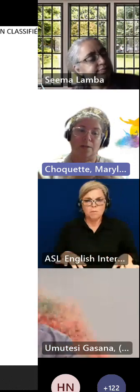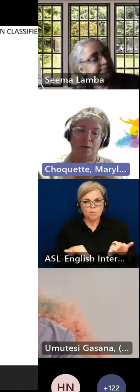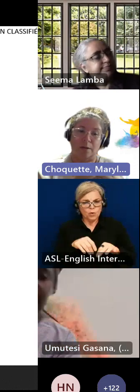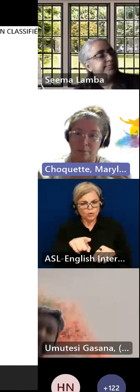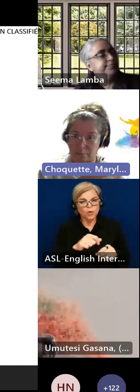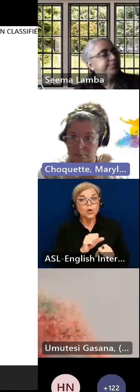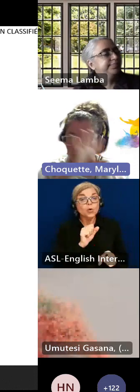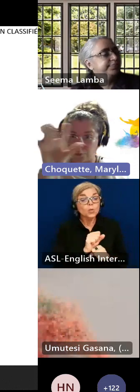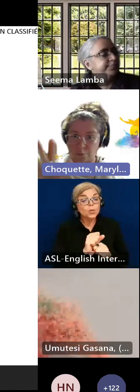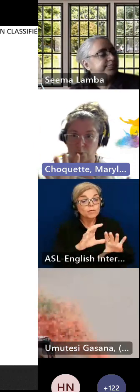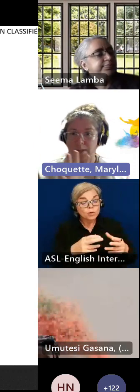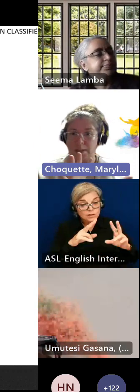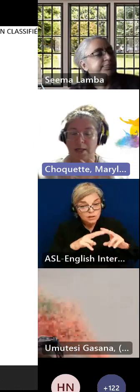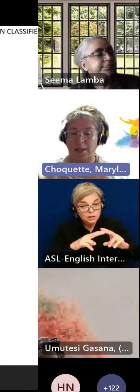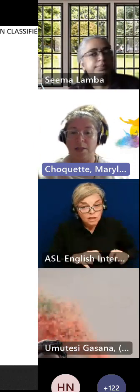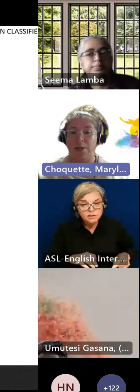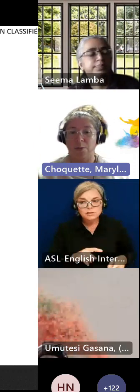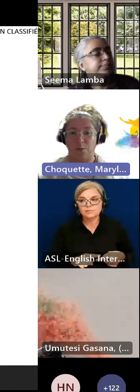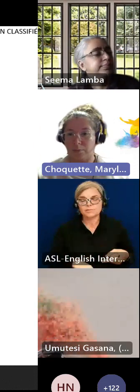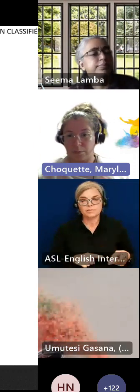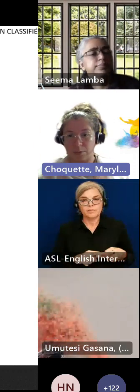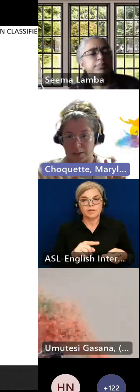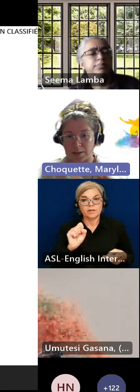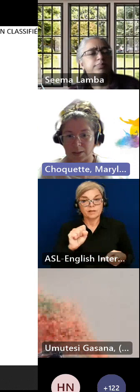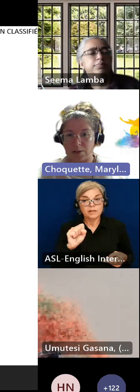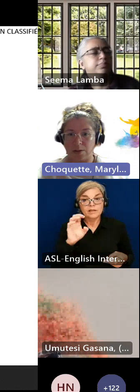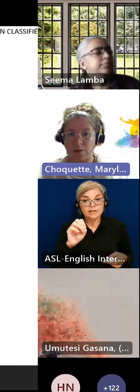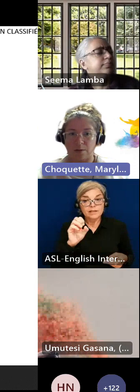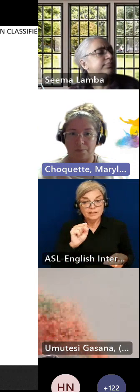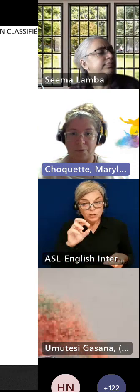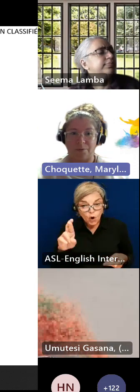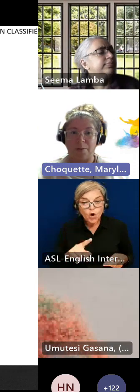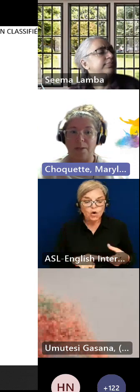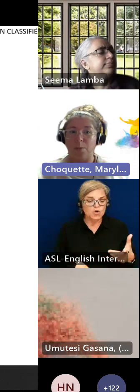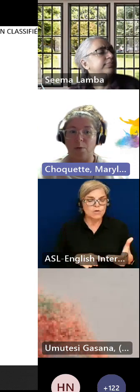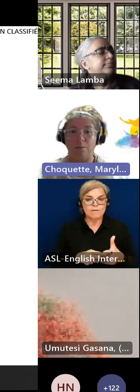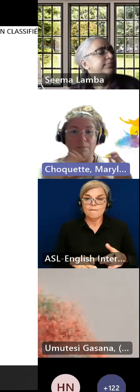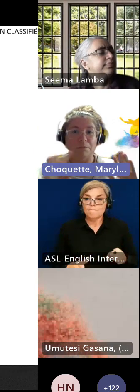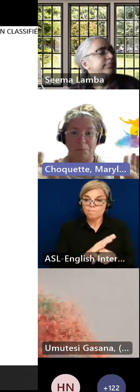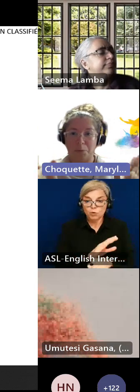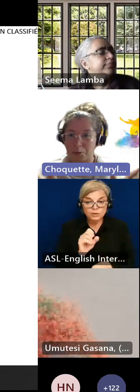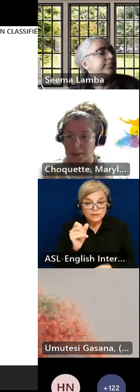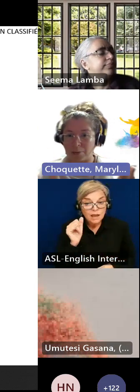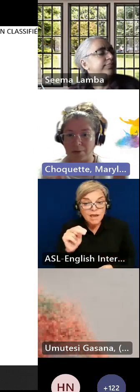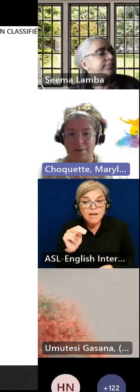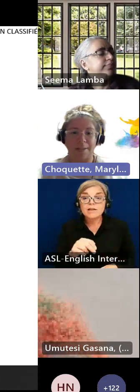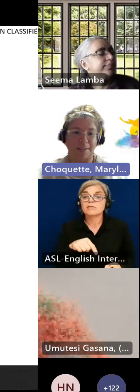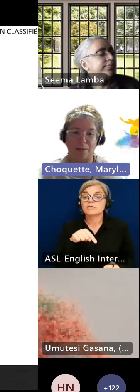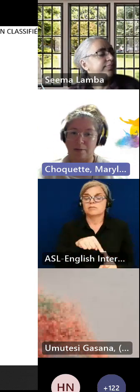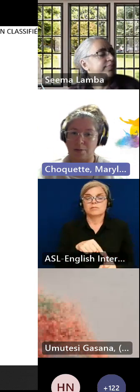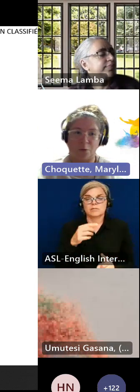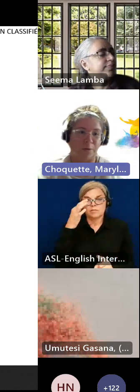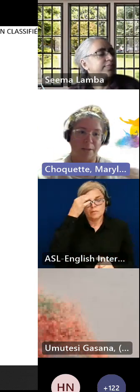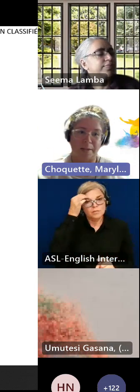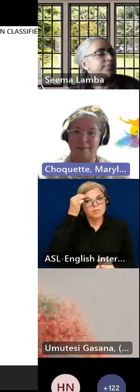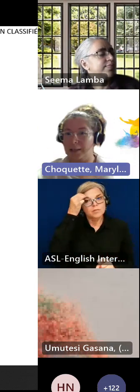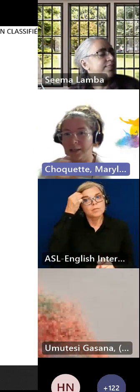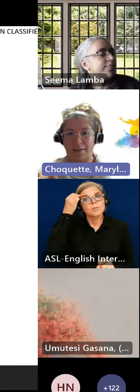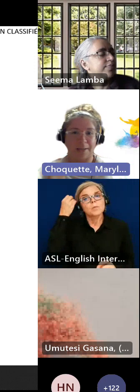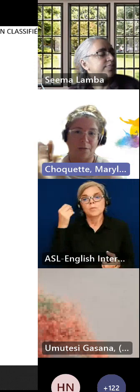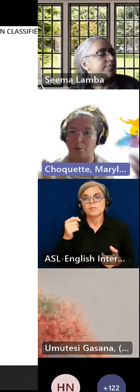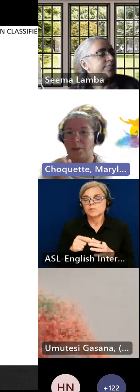your ESR, your full scan. So those extensions, very minimal, could happen. Let's say